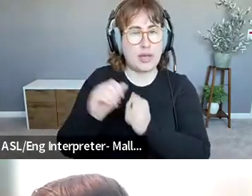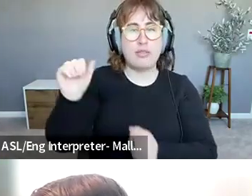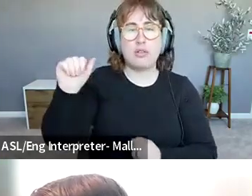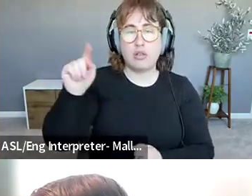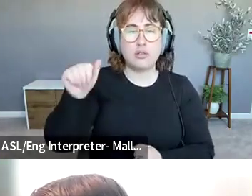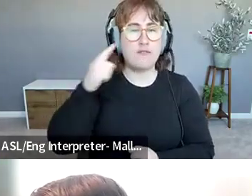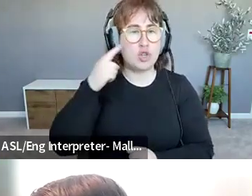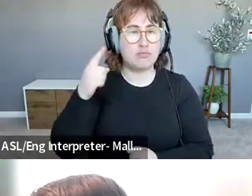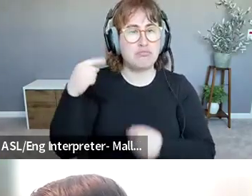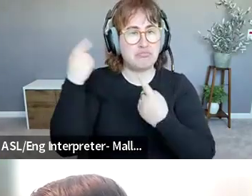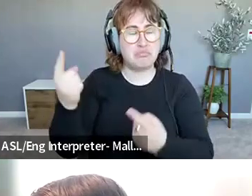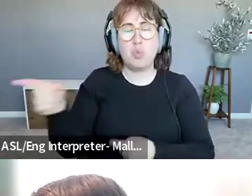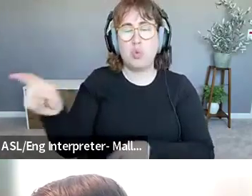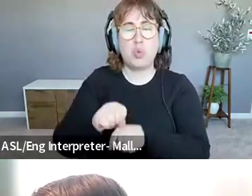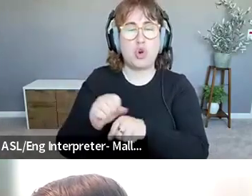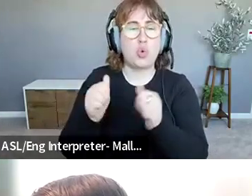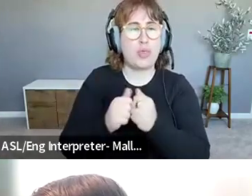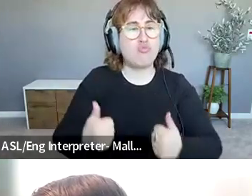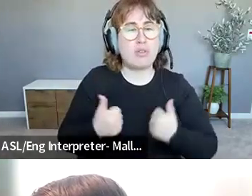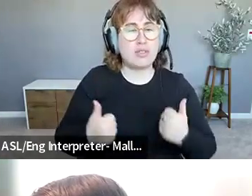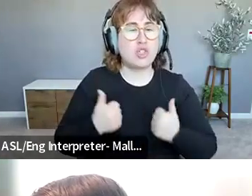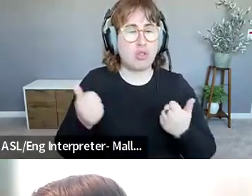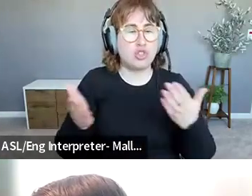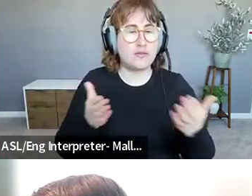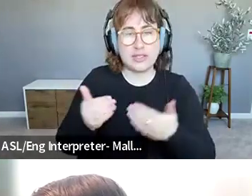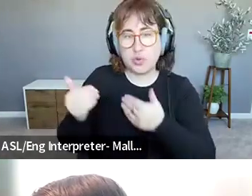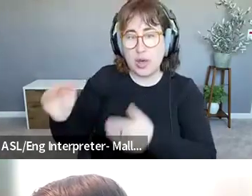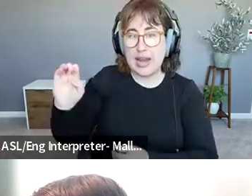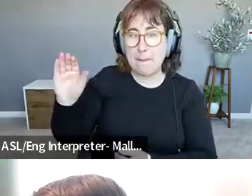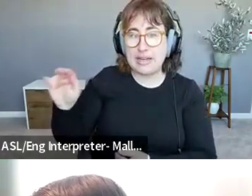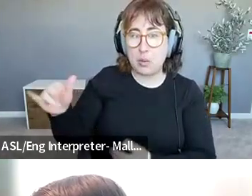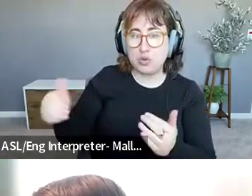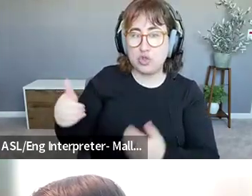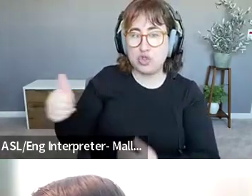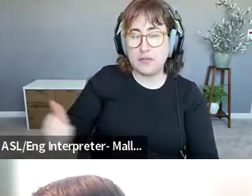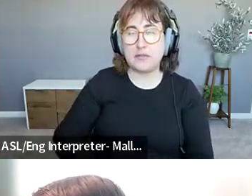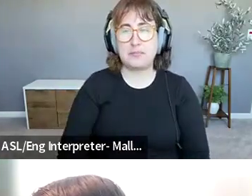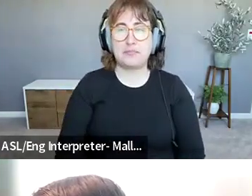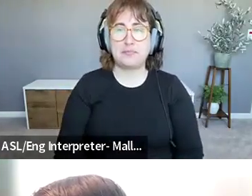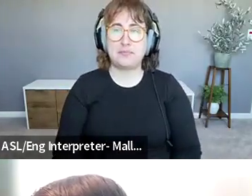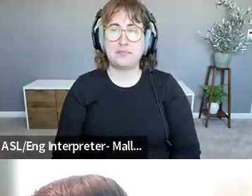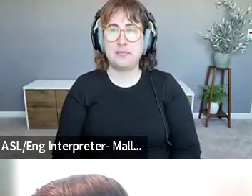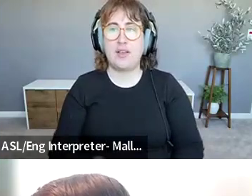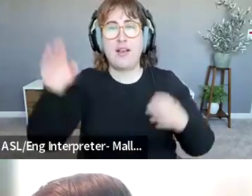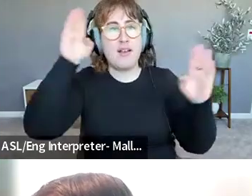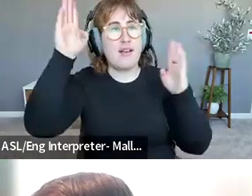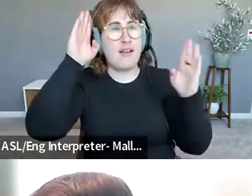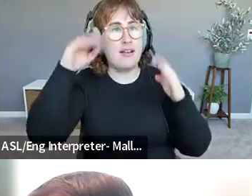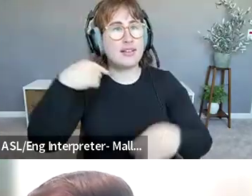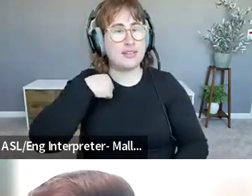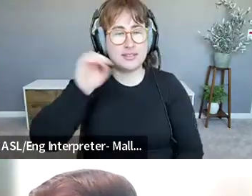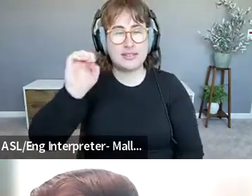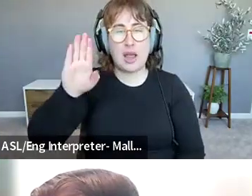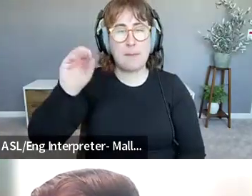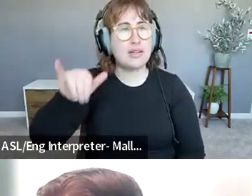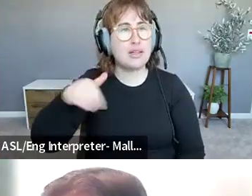some time, and she'll be working on residential services. Go ahead, Ebony, if you want to introduce yourself. Hi everyone, I'm Ebony. I've